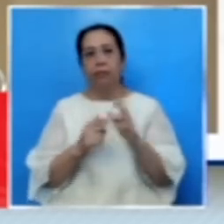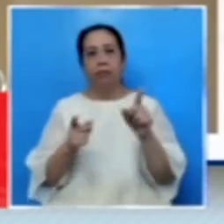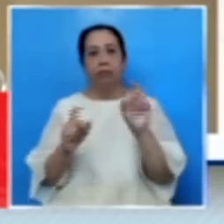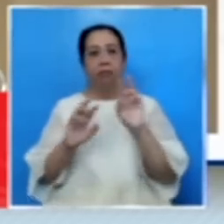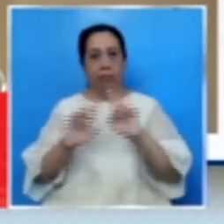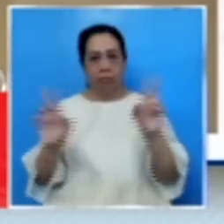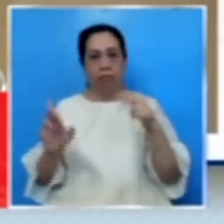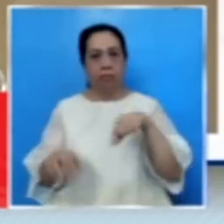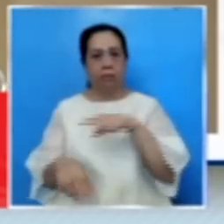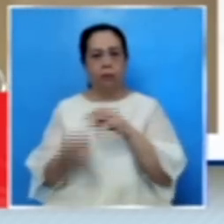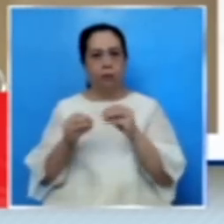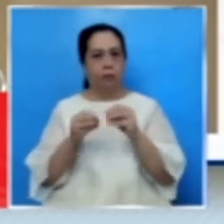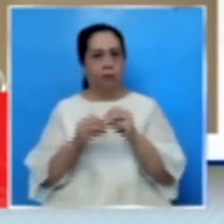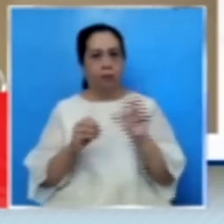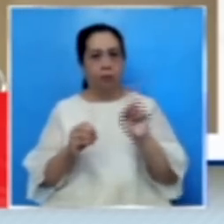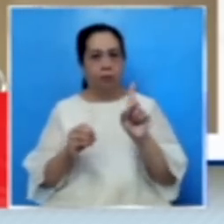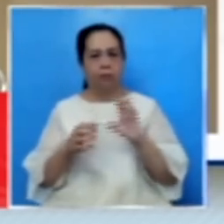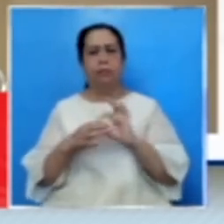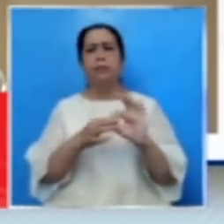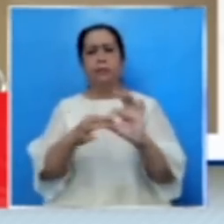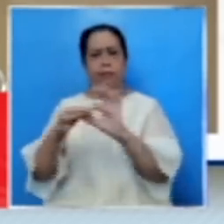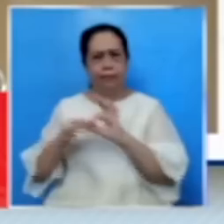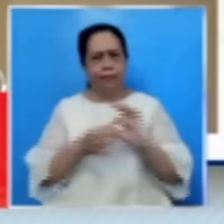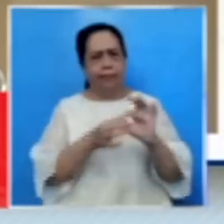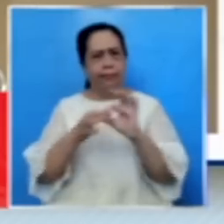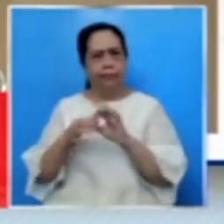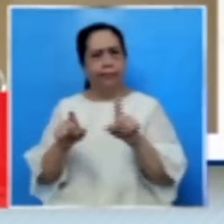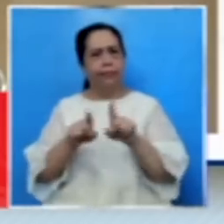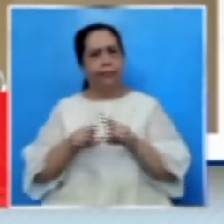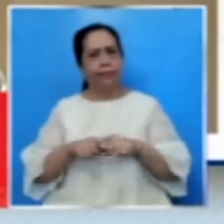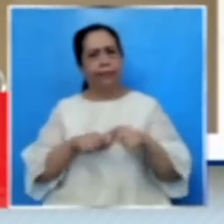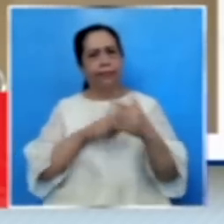be more united as a nation.